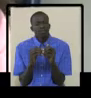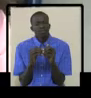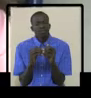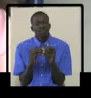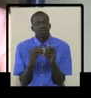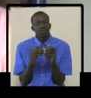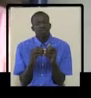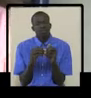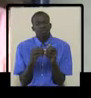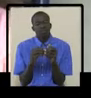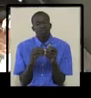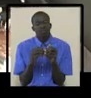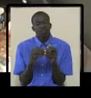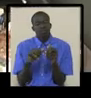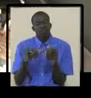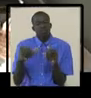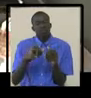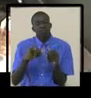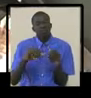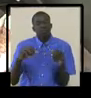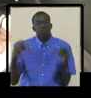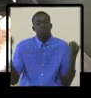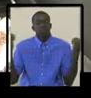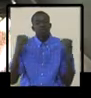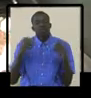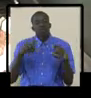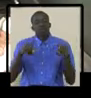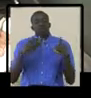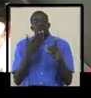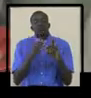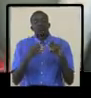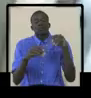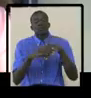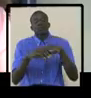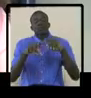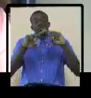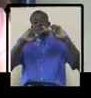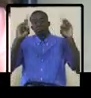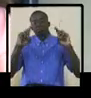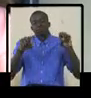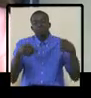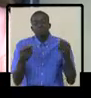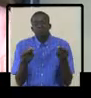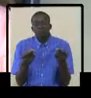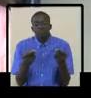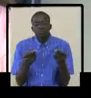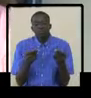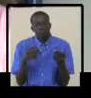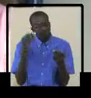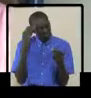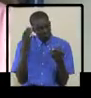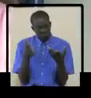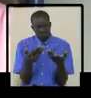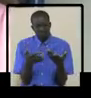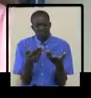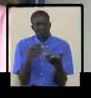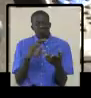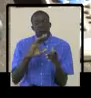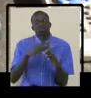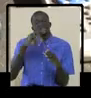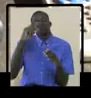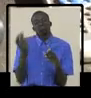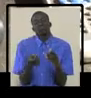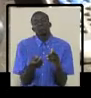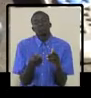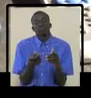Hi there again. So which energy sources do we use for our electronic devices? I know it's easy because I have to buy